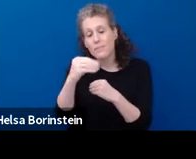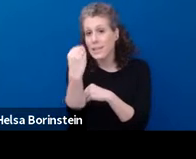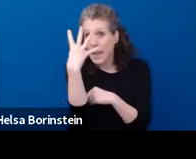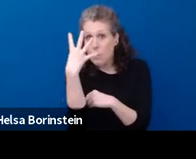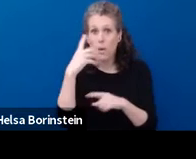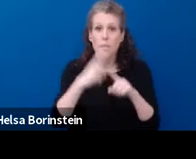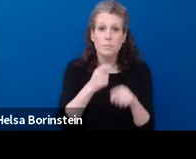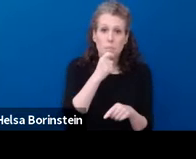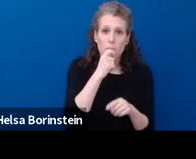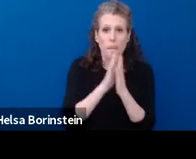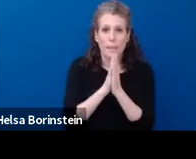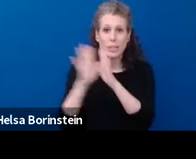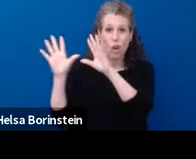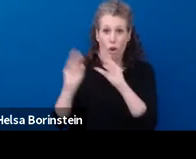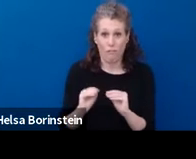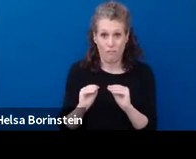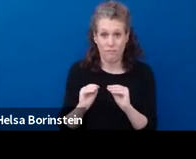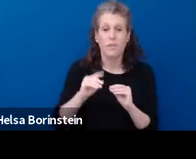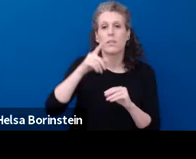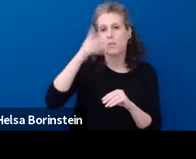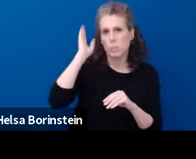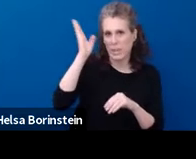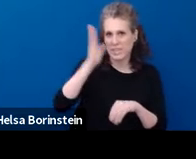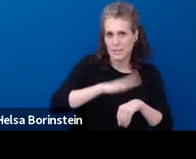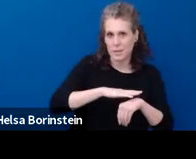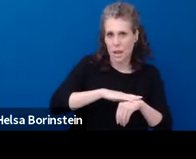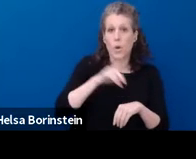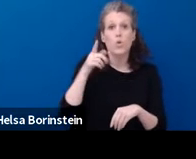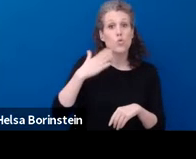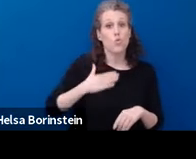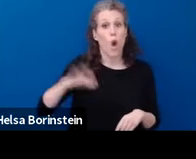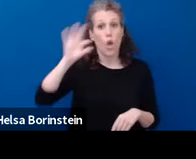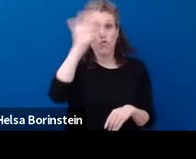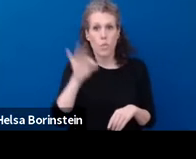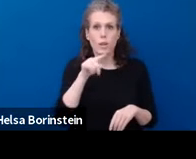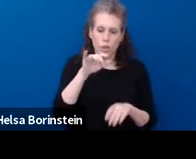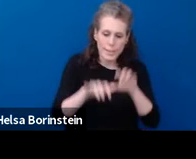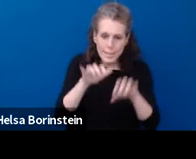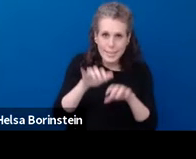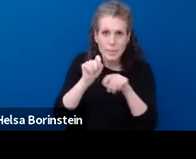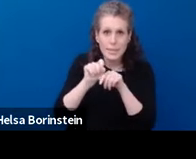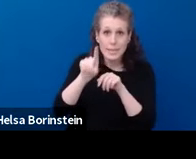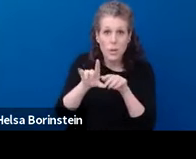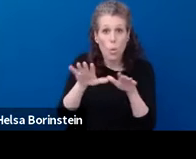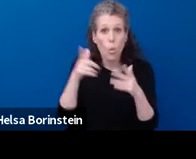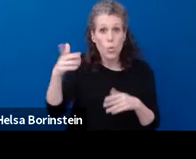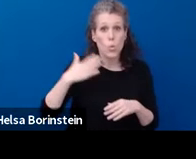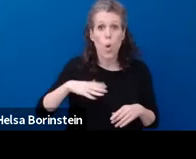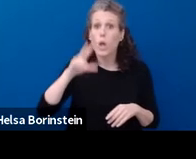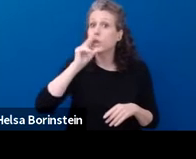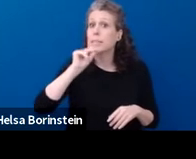presentations, and then you are welcome to either write your questions in the chat, or if you prefer to speak, then we can of